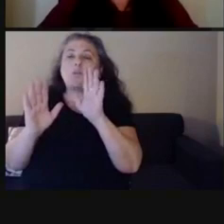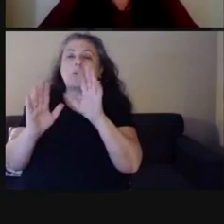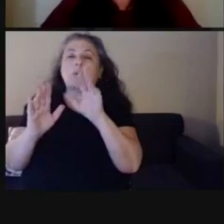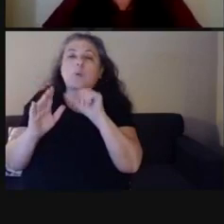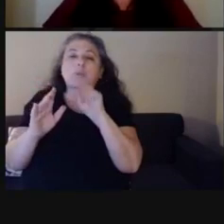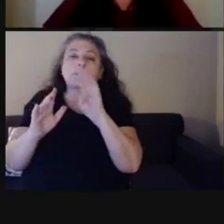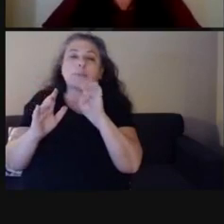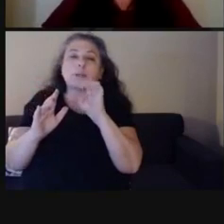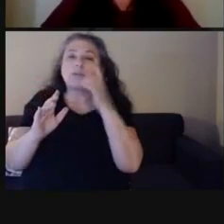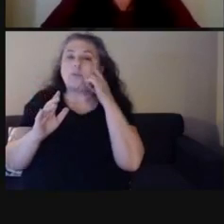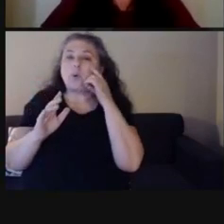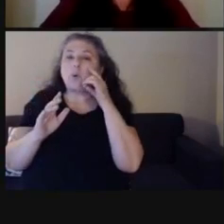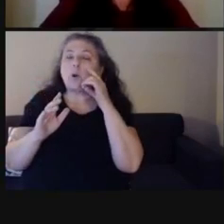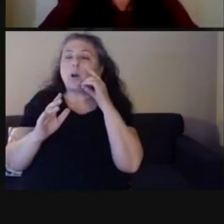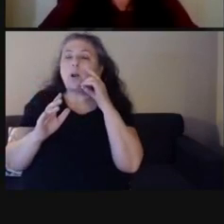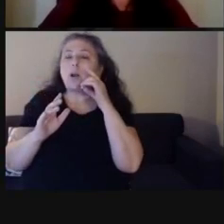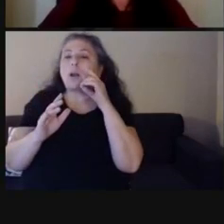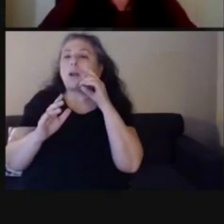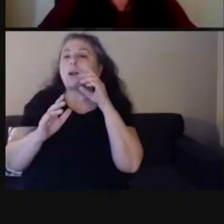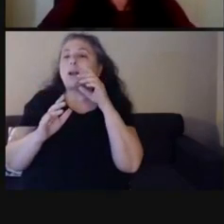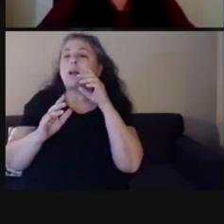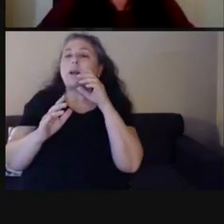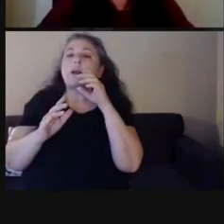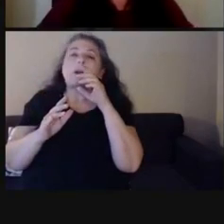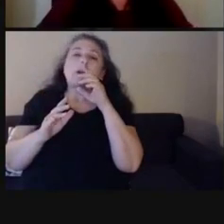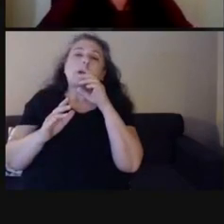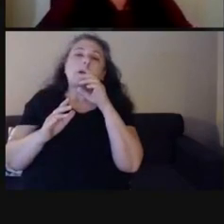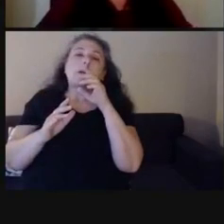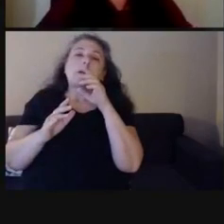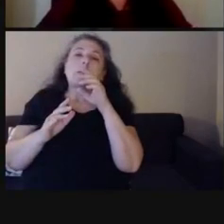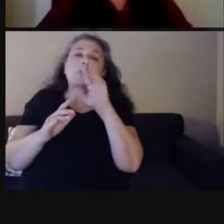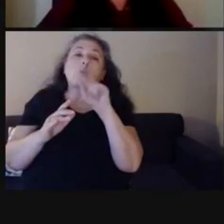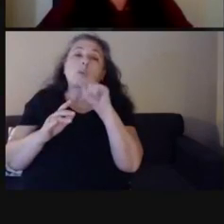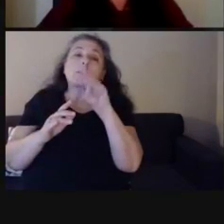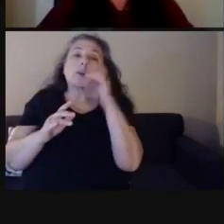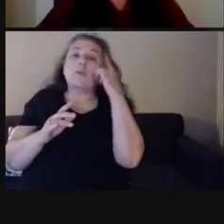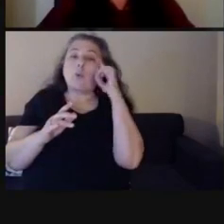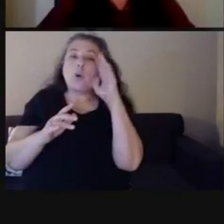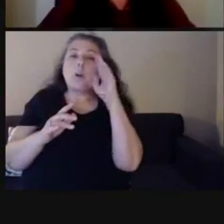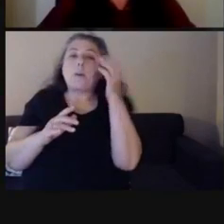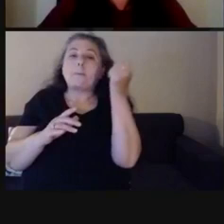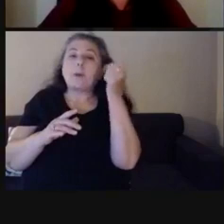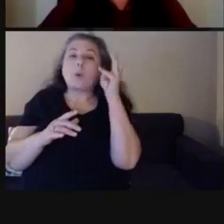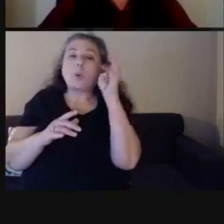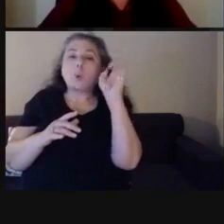soup. If you know anyone who makes milkweed soup, ask them for some. It's really good.